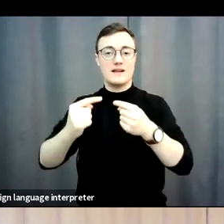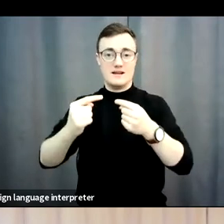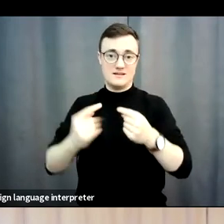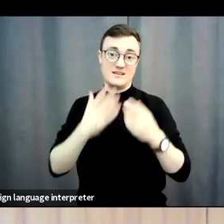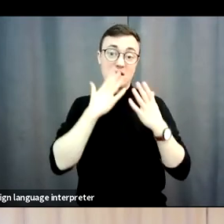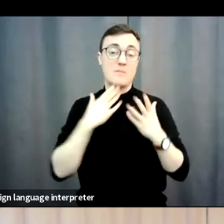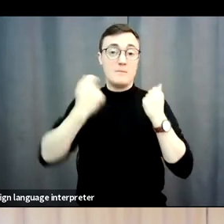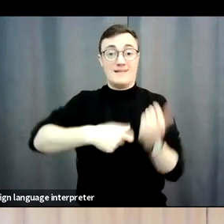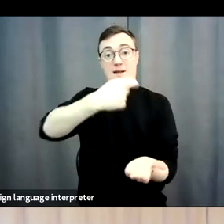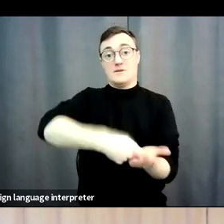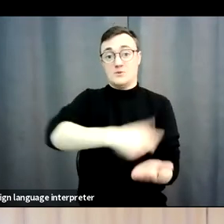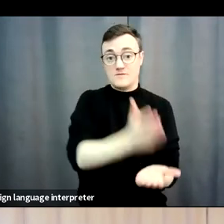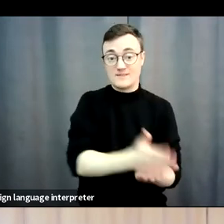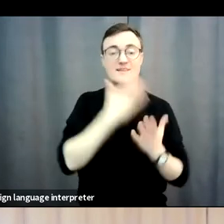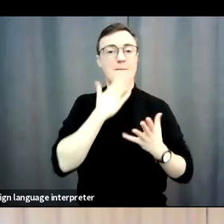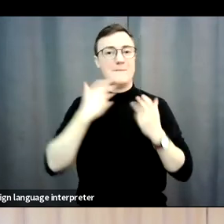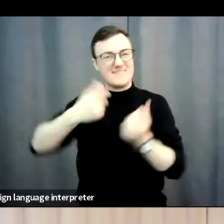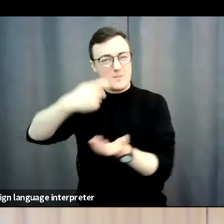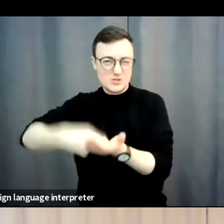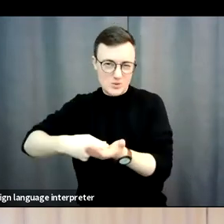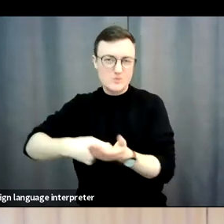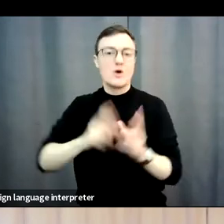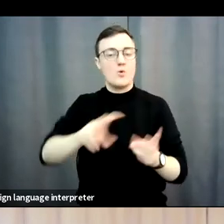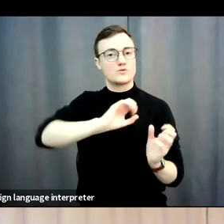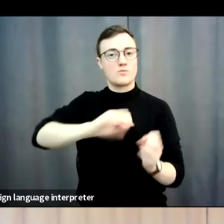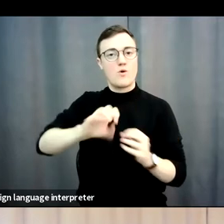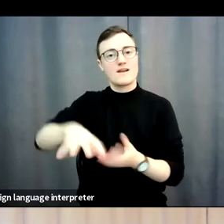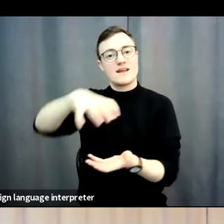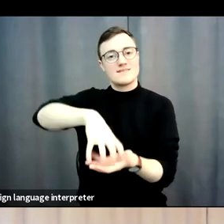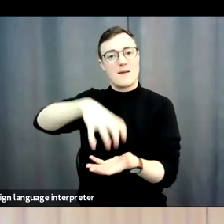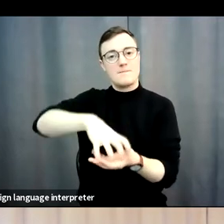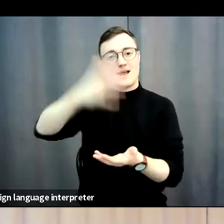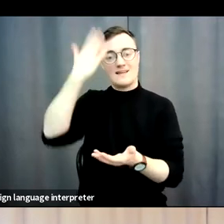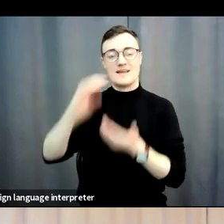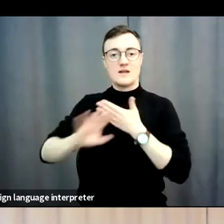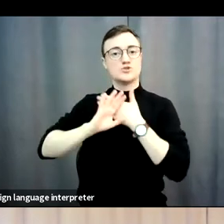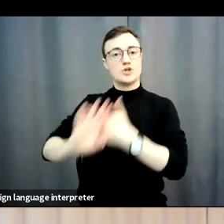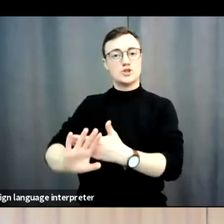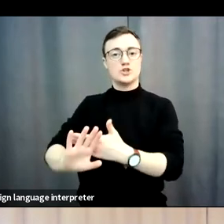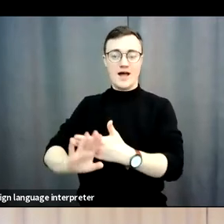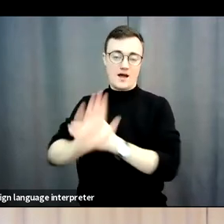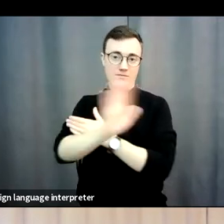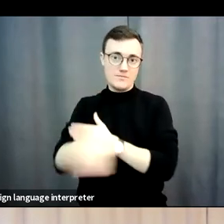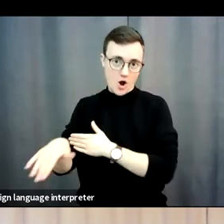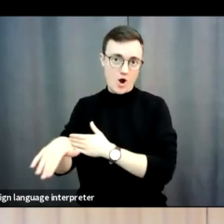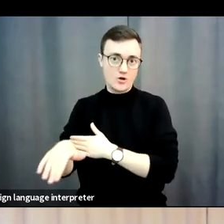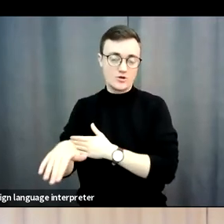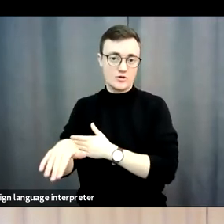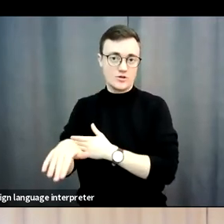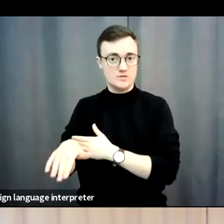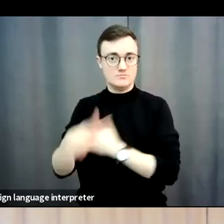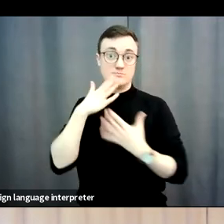decisions, and it contributes to a society being able to protect children and youth to a greater